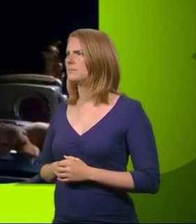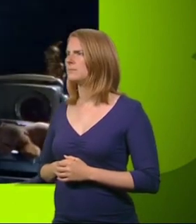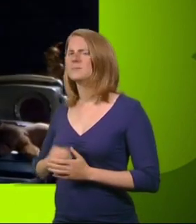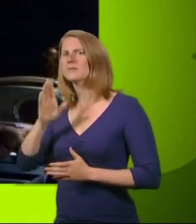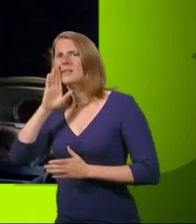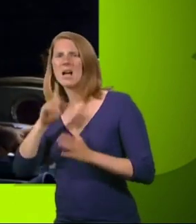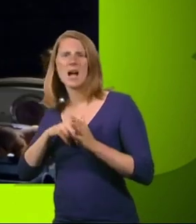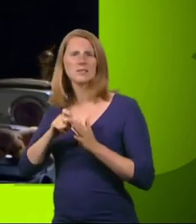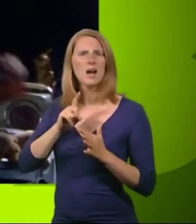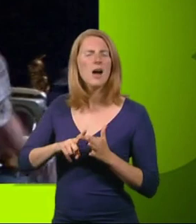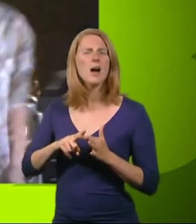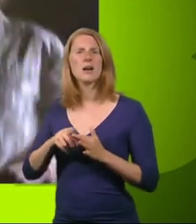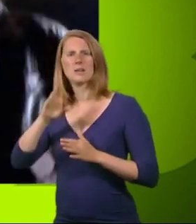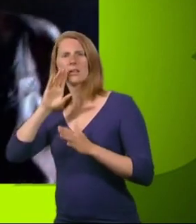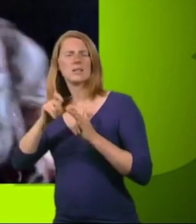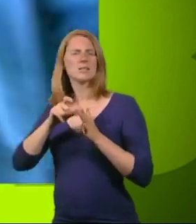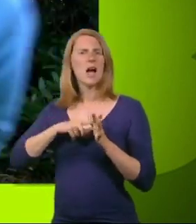Ade! Dio!